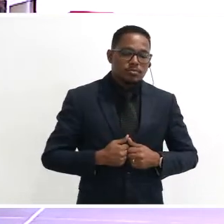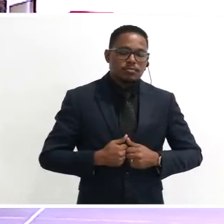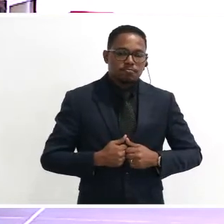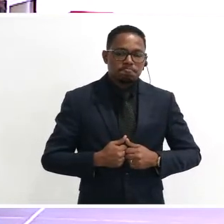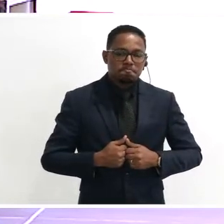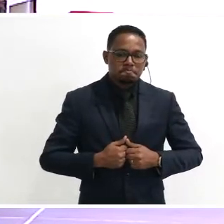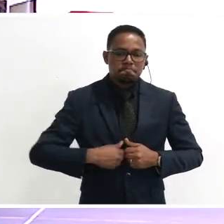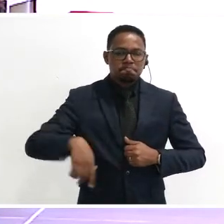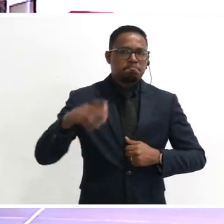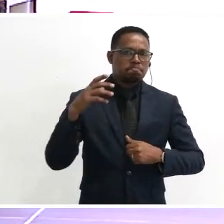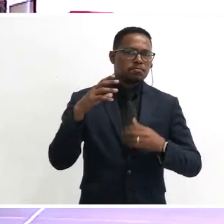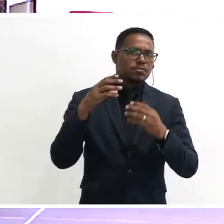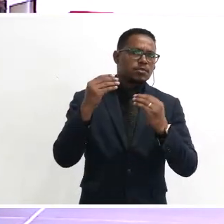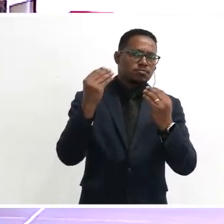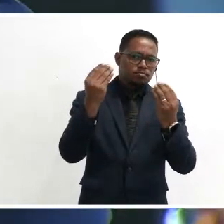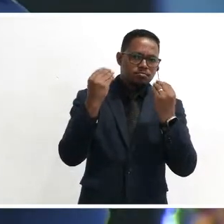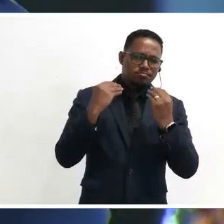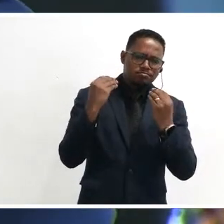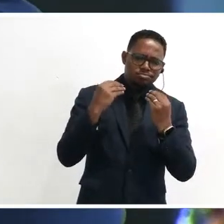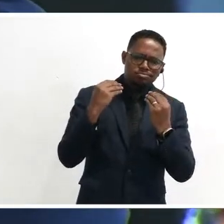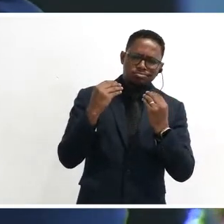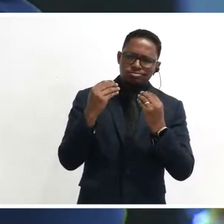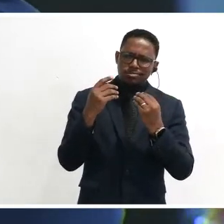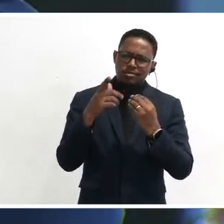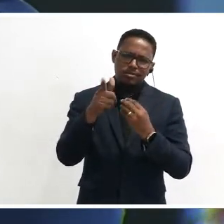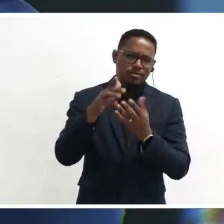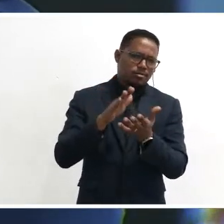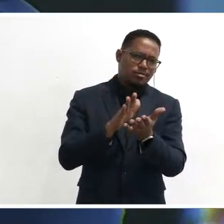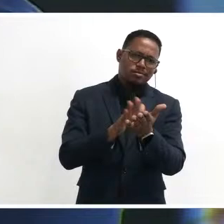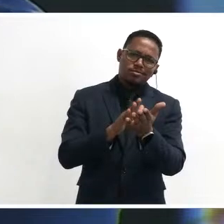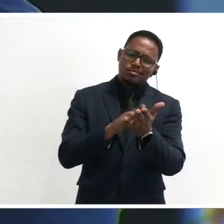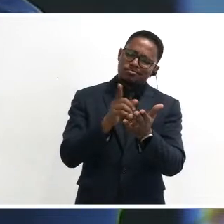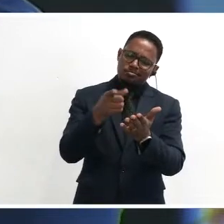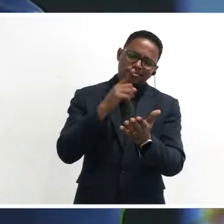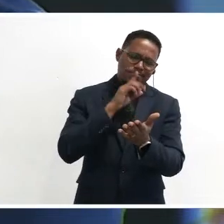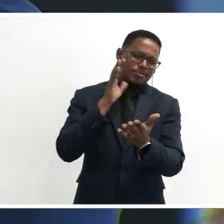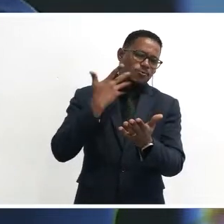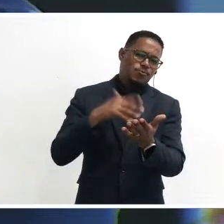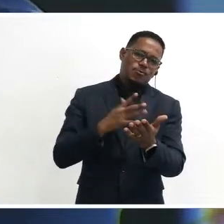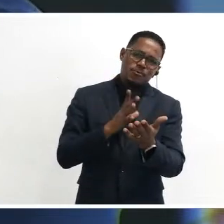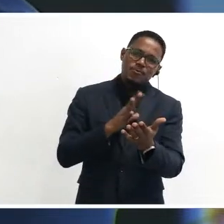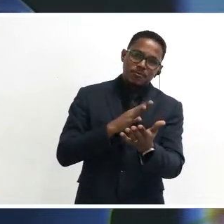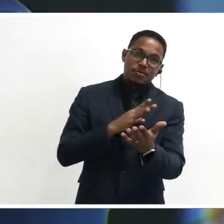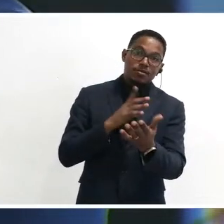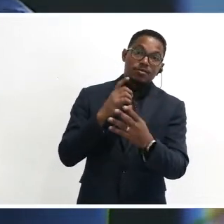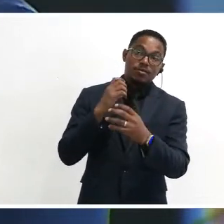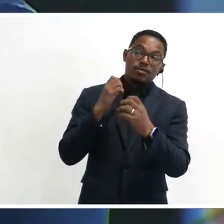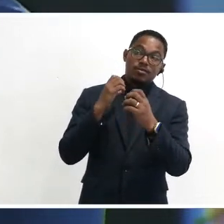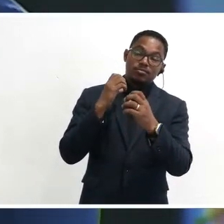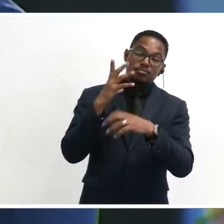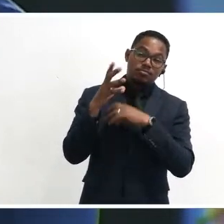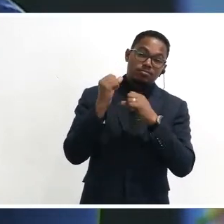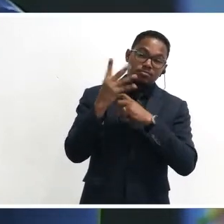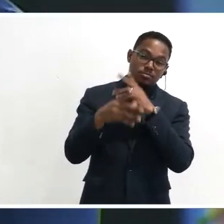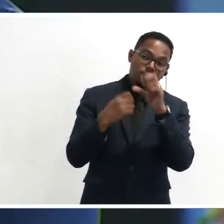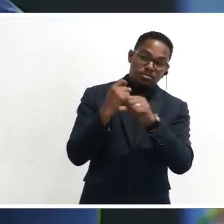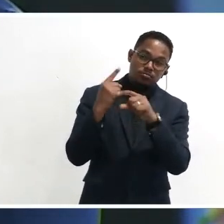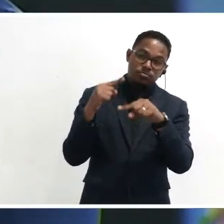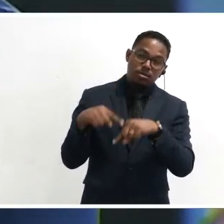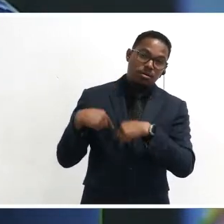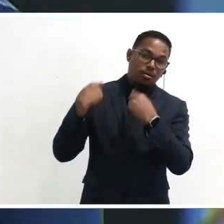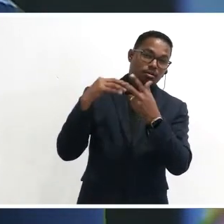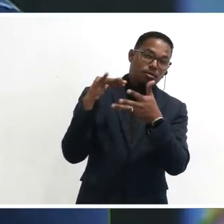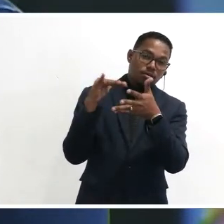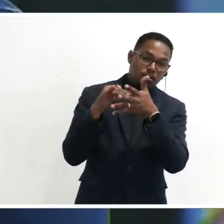esta interesante formación. Muchas felicidades porque realmente han sido largos años de estudio,